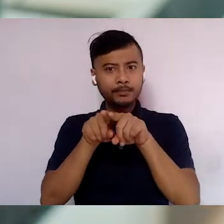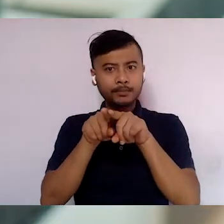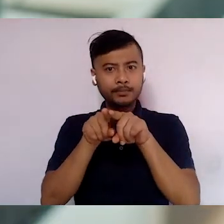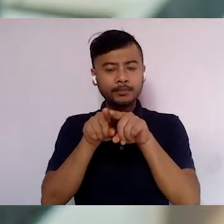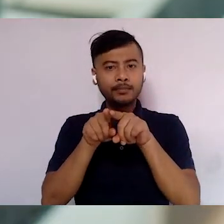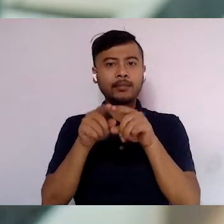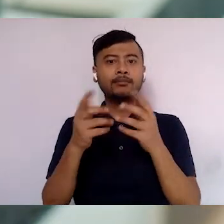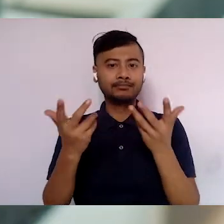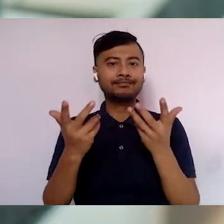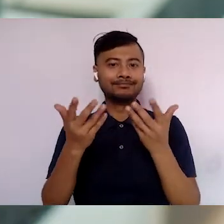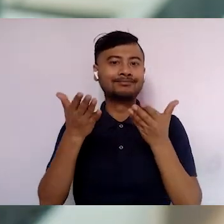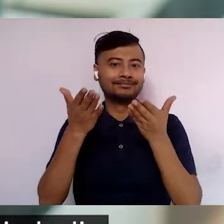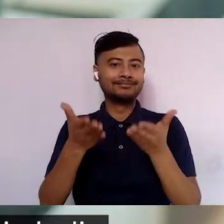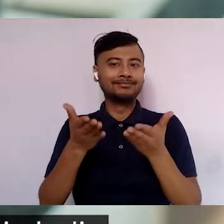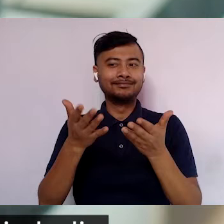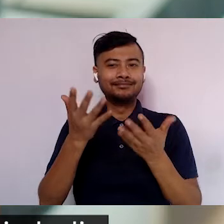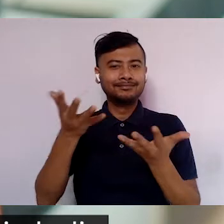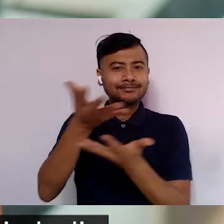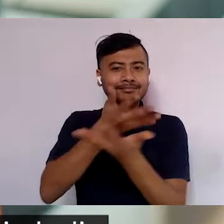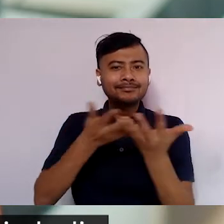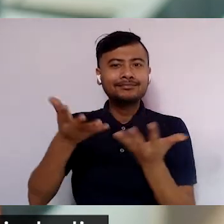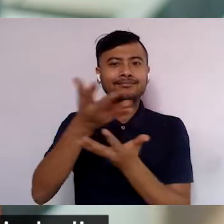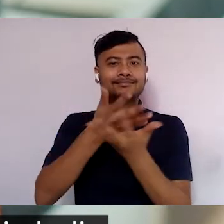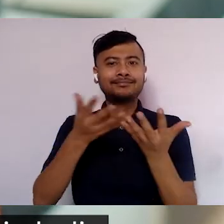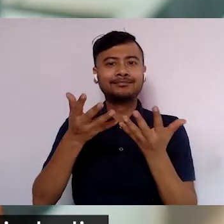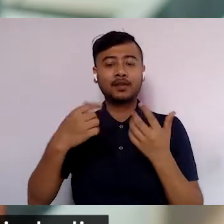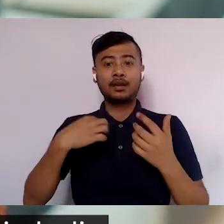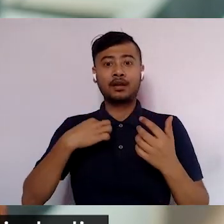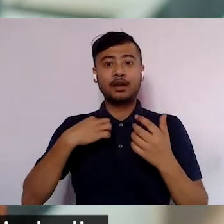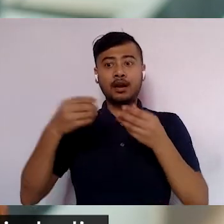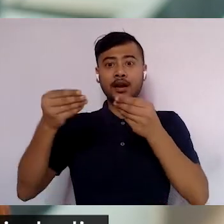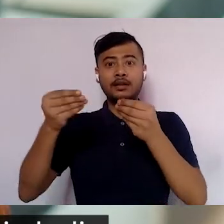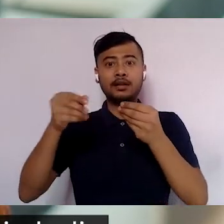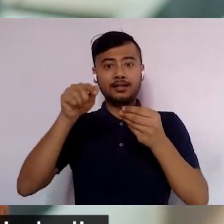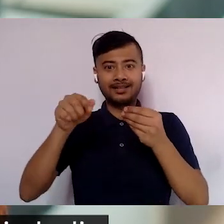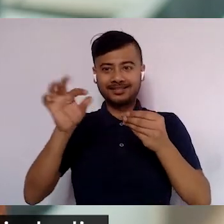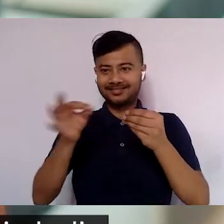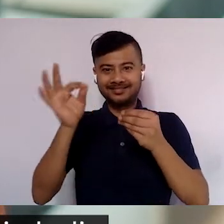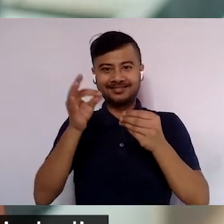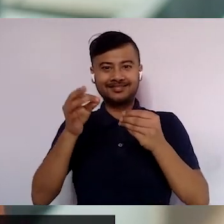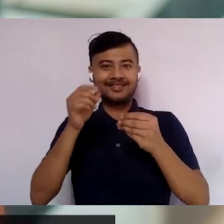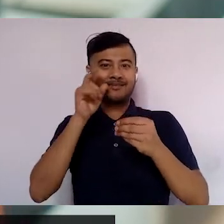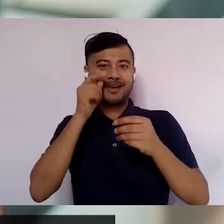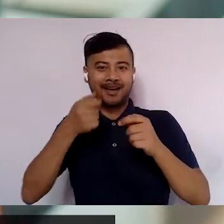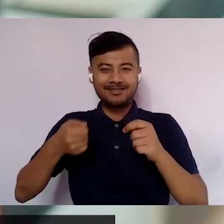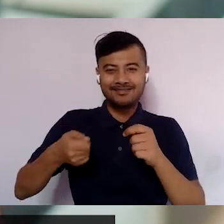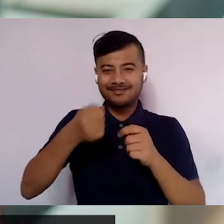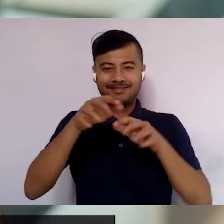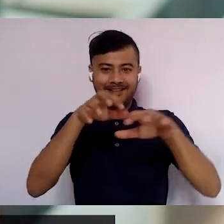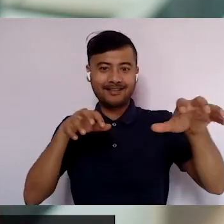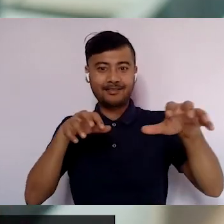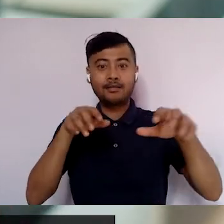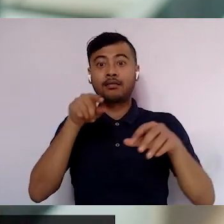the idea begins here as we discuss the possibilities of how a textile made in India becomes a